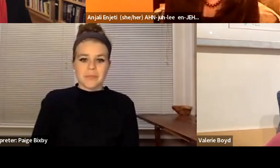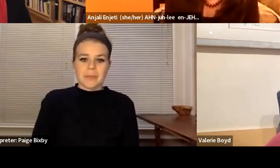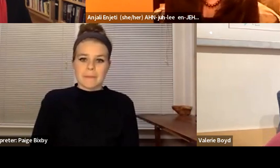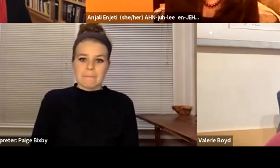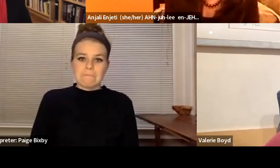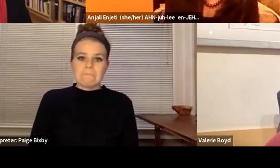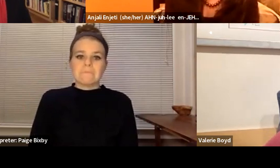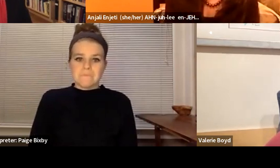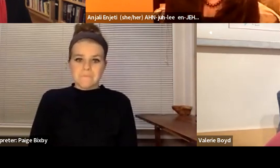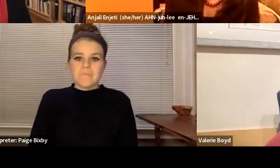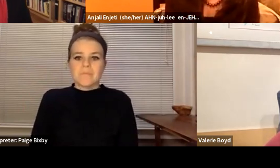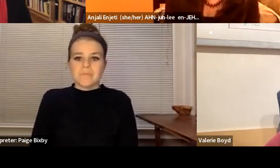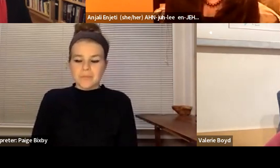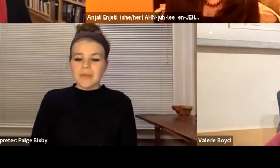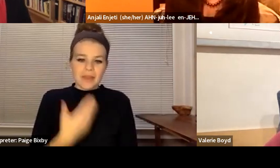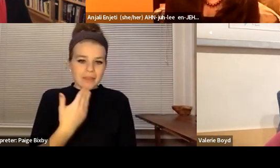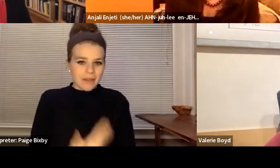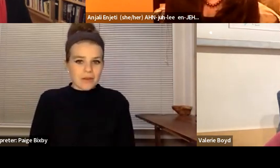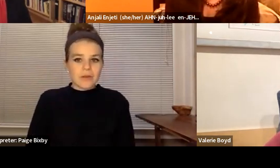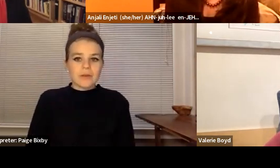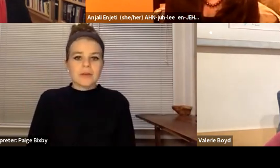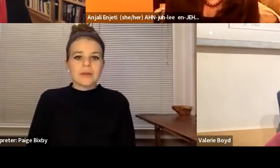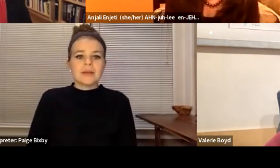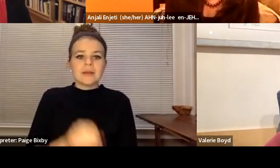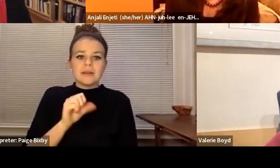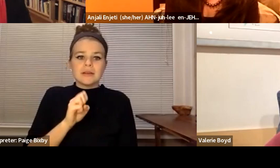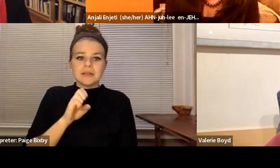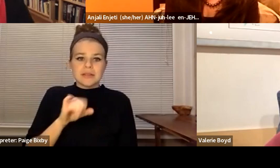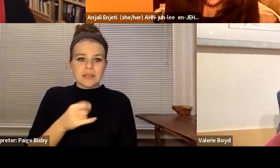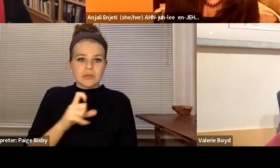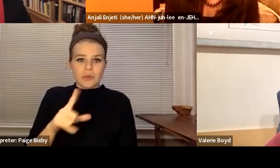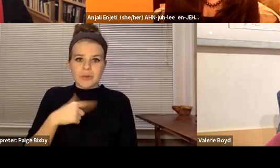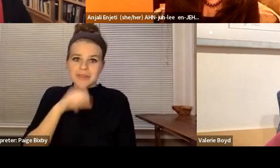Valerie, thank you. Sejal, we'd love to hear something from your work.